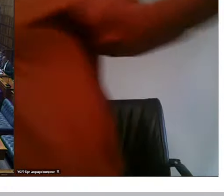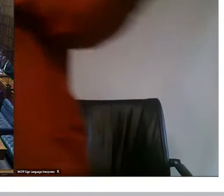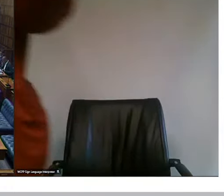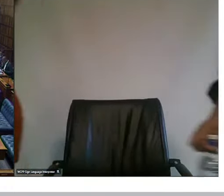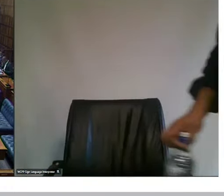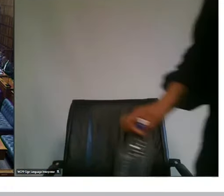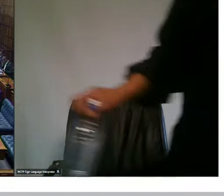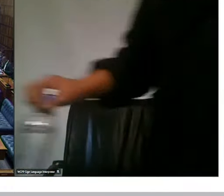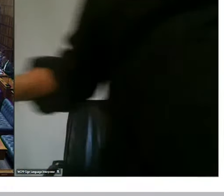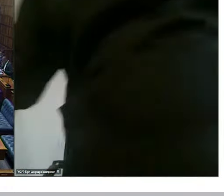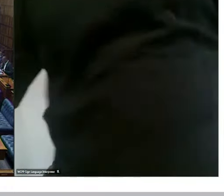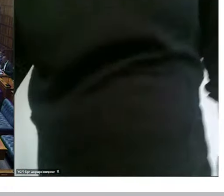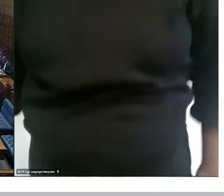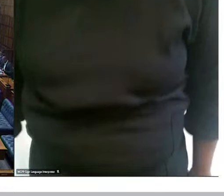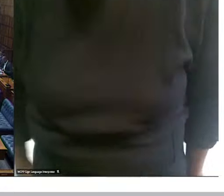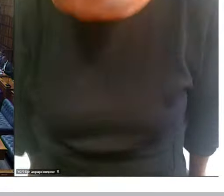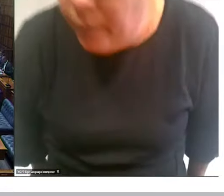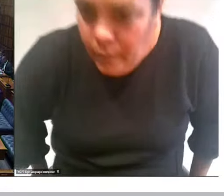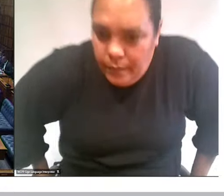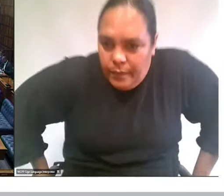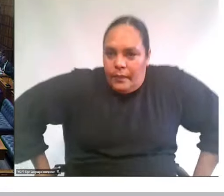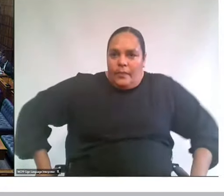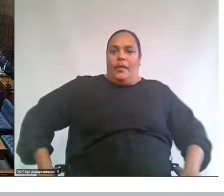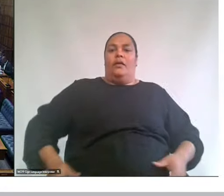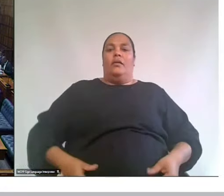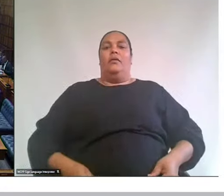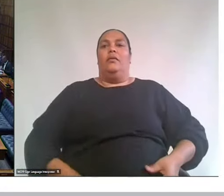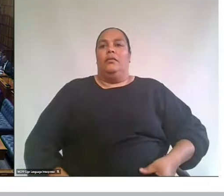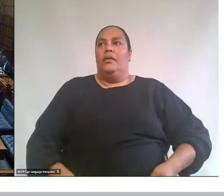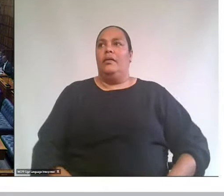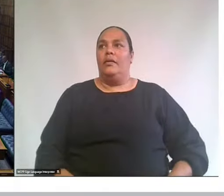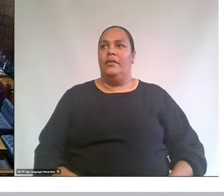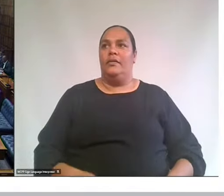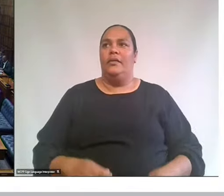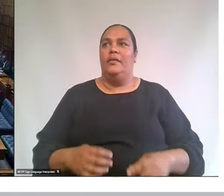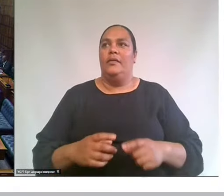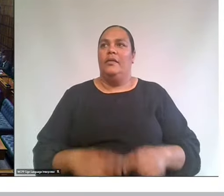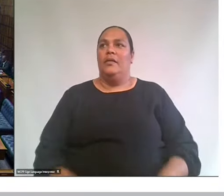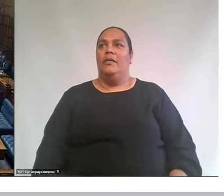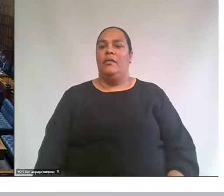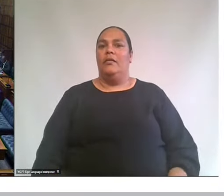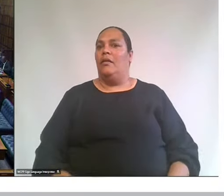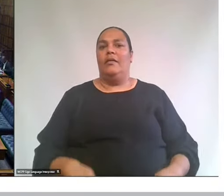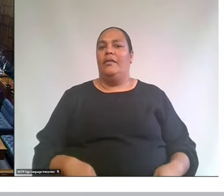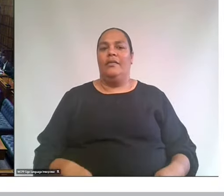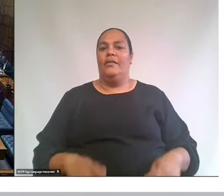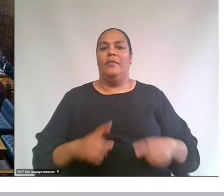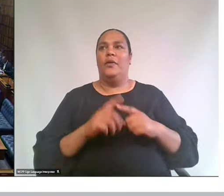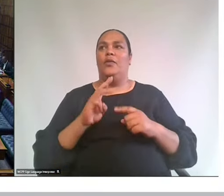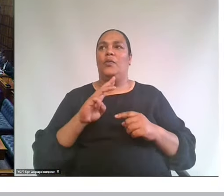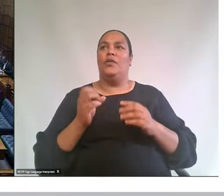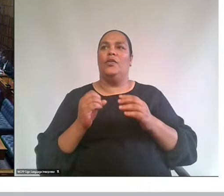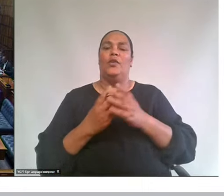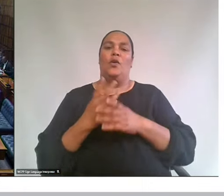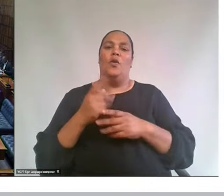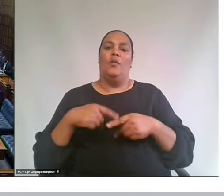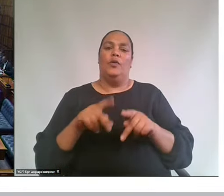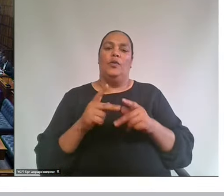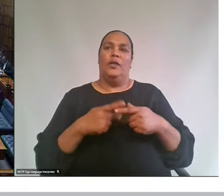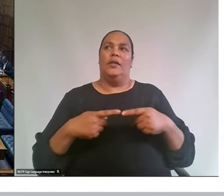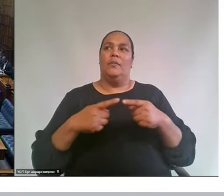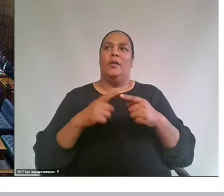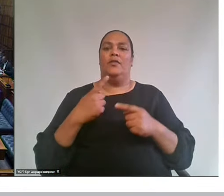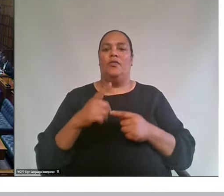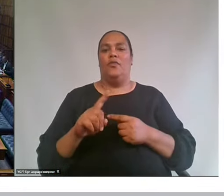industrial Zone into a in into a a rather large in um investment opportunity place for uh